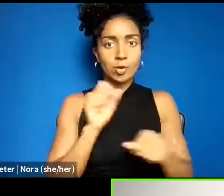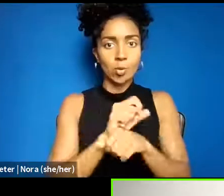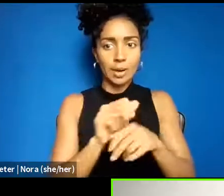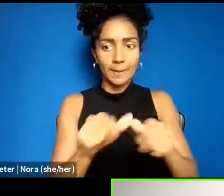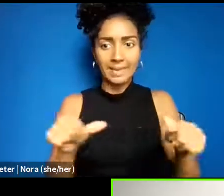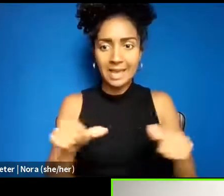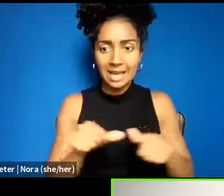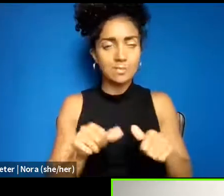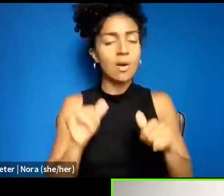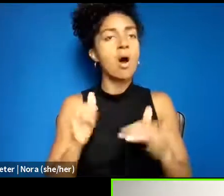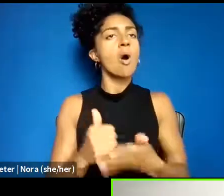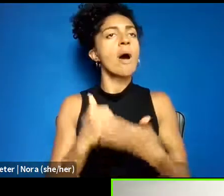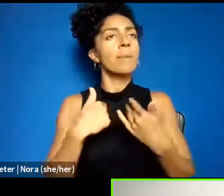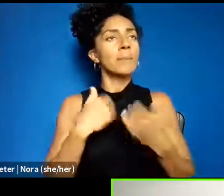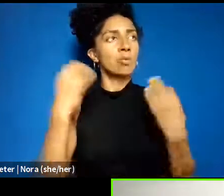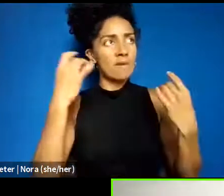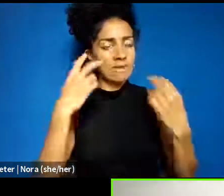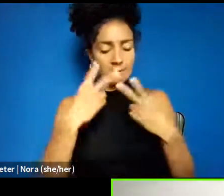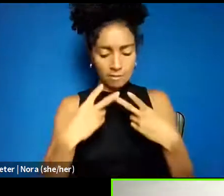I be missing?